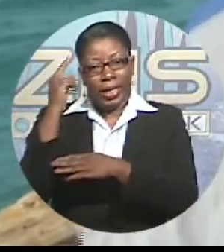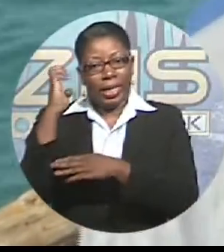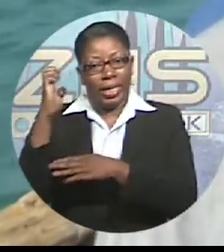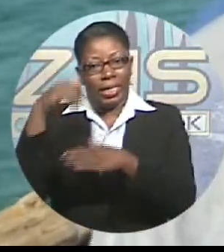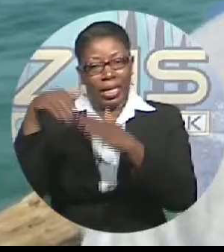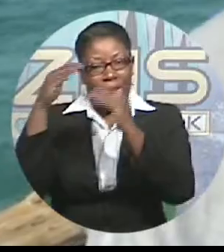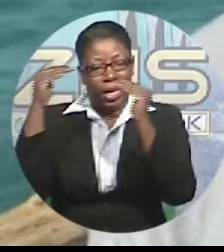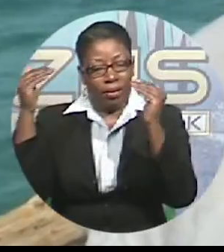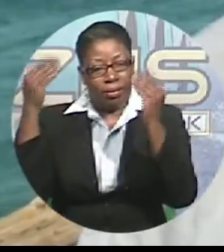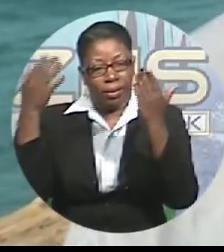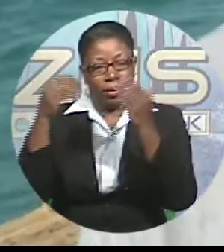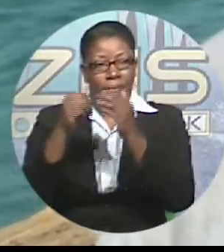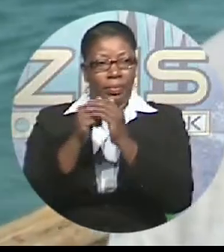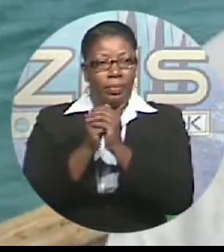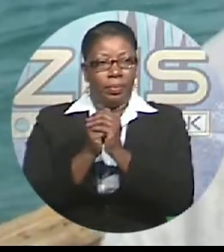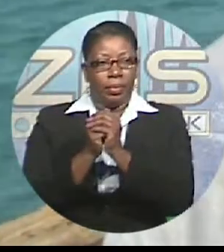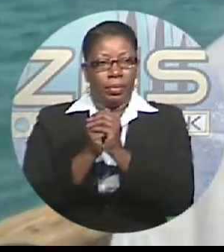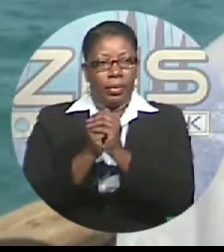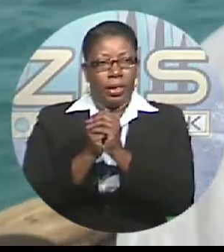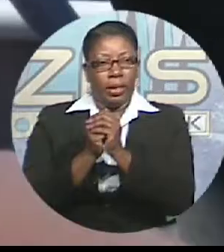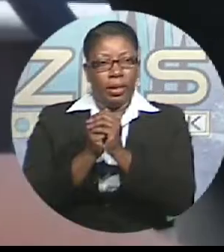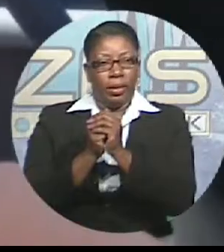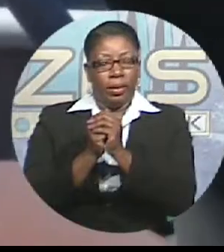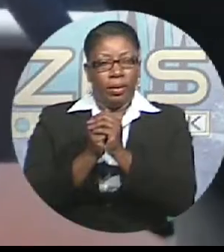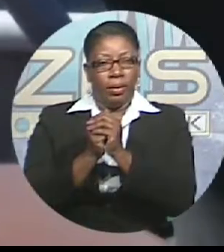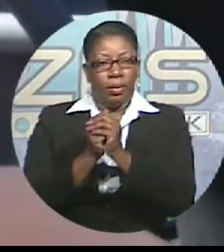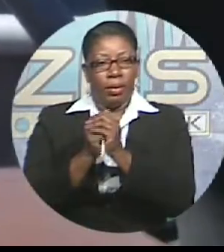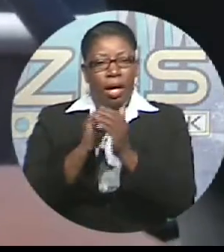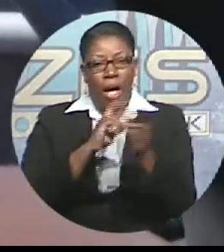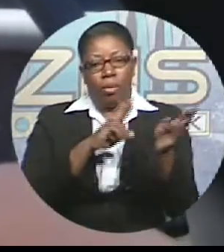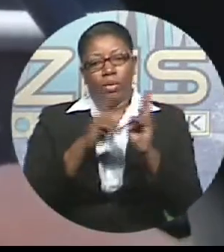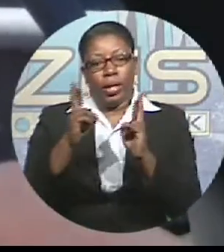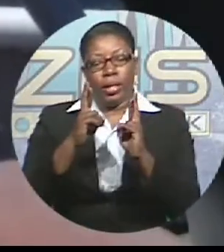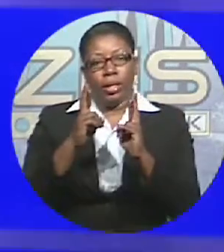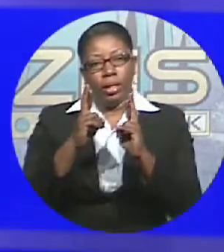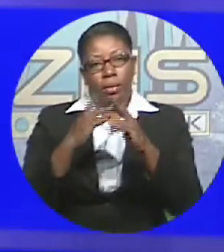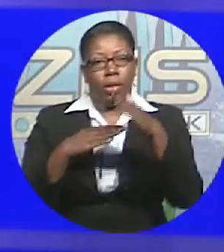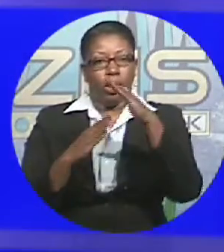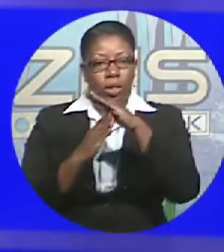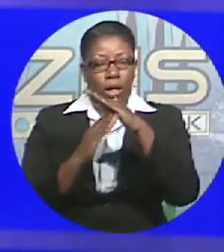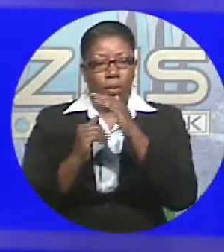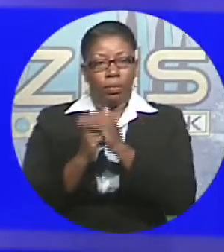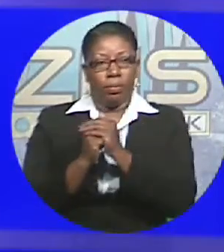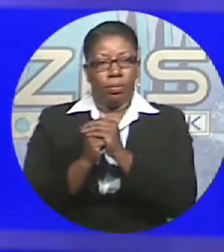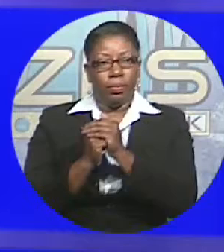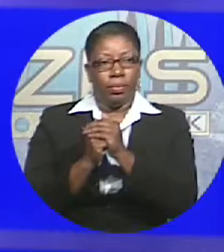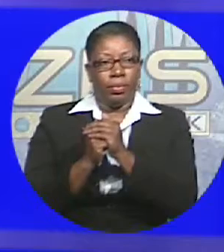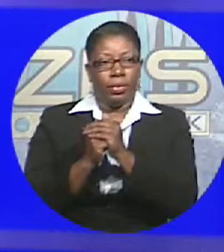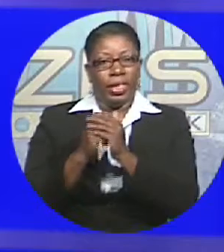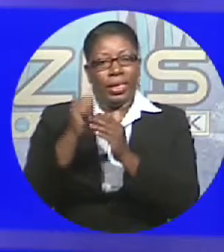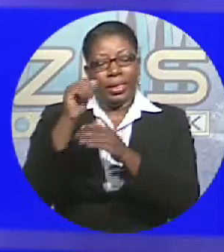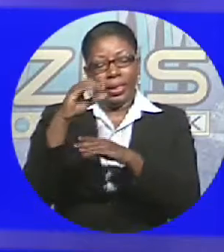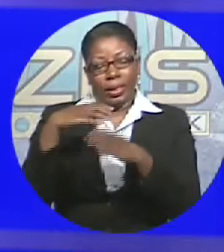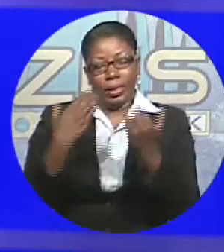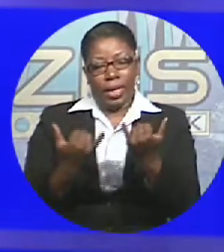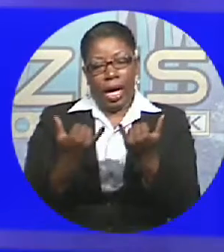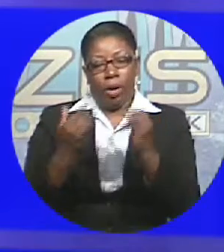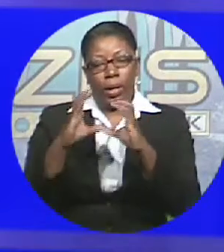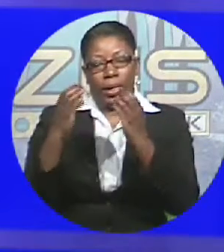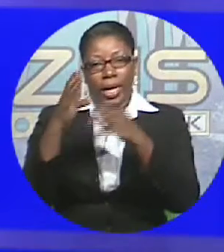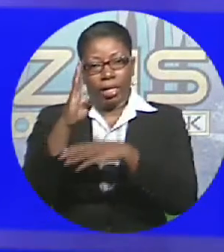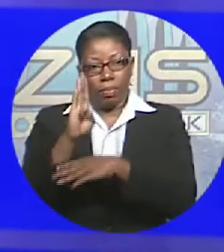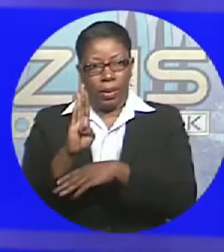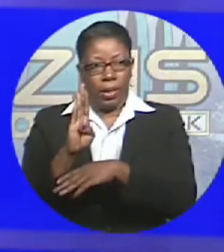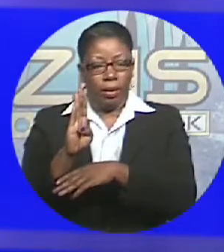heaven and he's going to send down a dove and help us come in first this time. I'm looking to come out on top. Now in Class B, the Coca-Cola